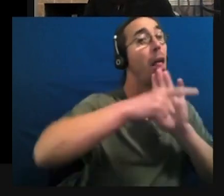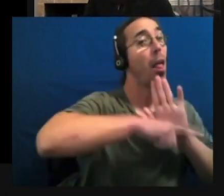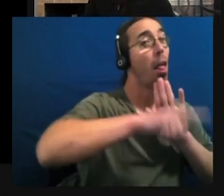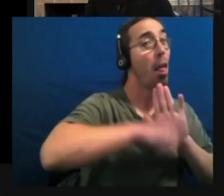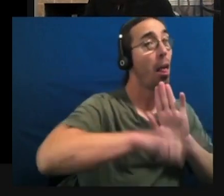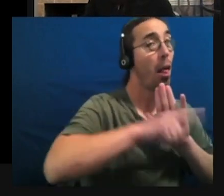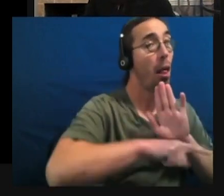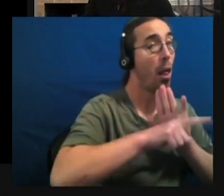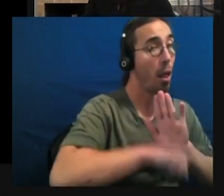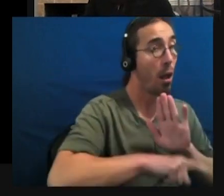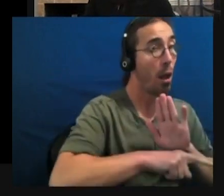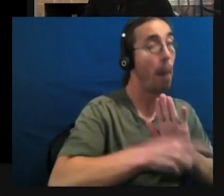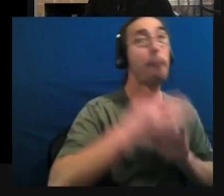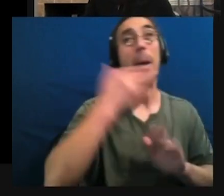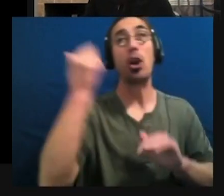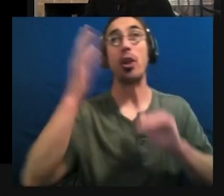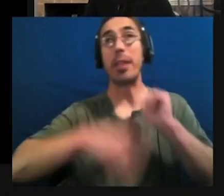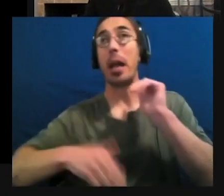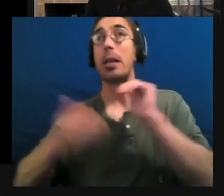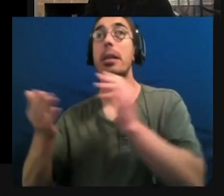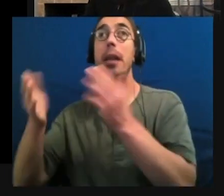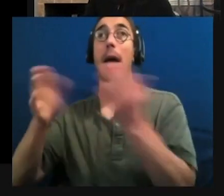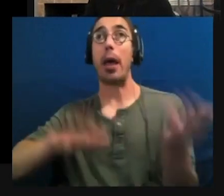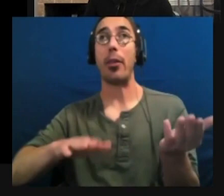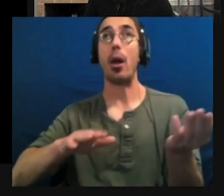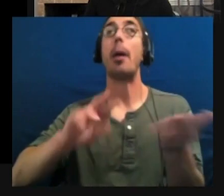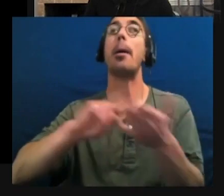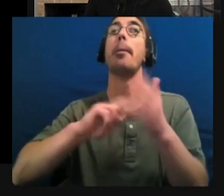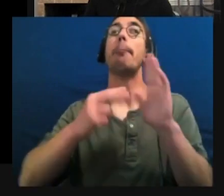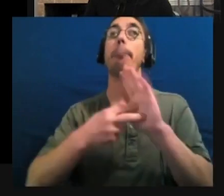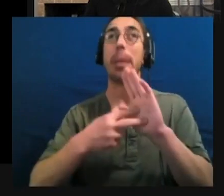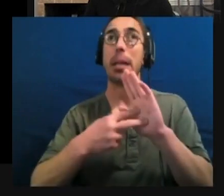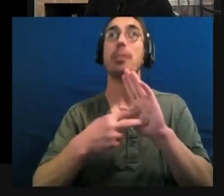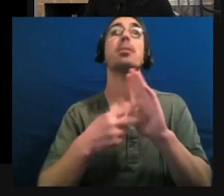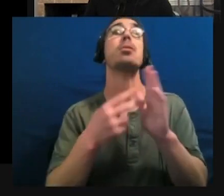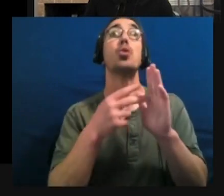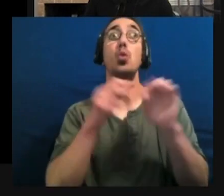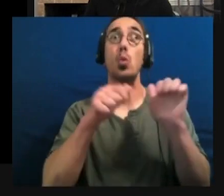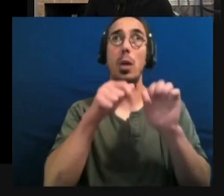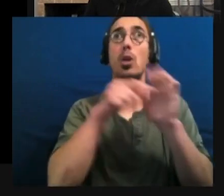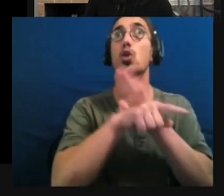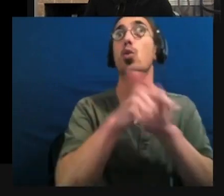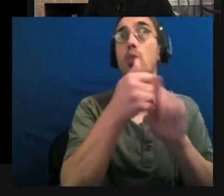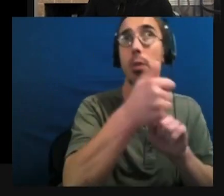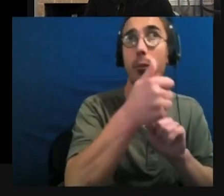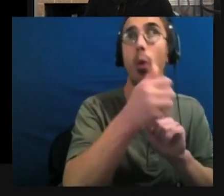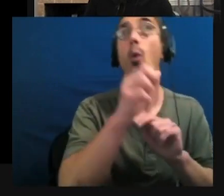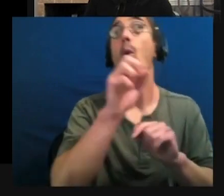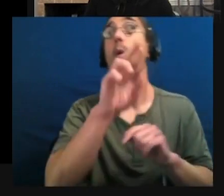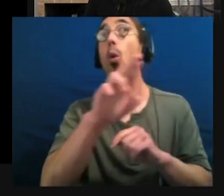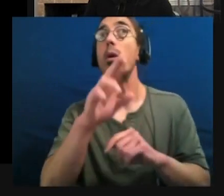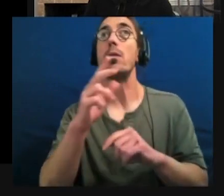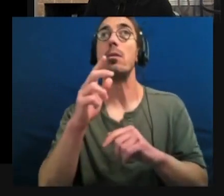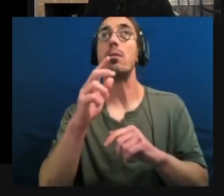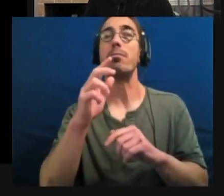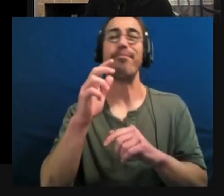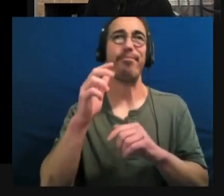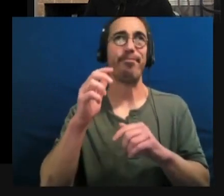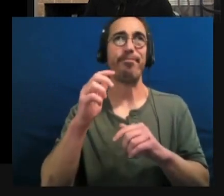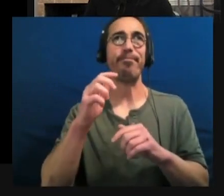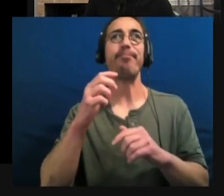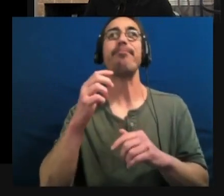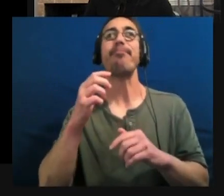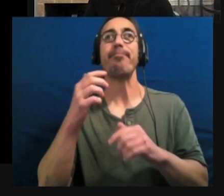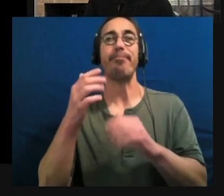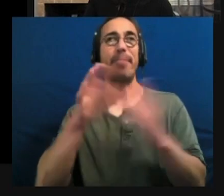our suicide rate and low life expectancy. Masking is similar in some ways to assimilating to a different culture as